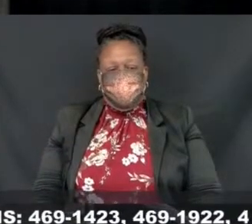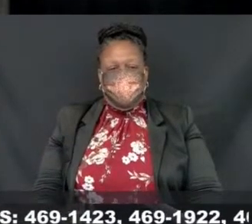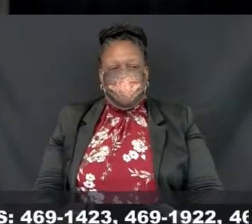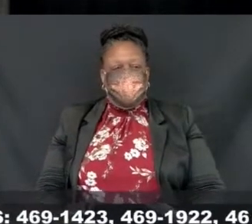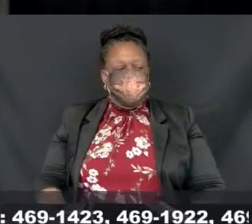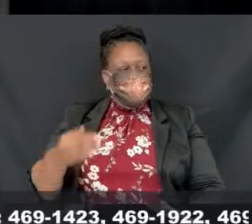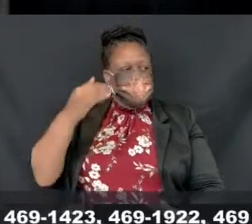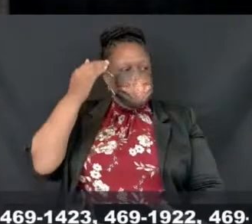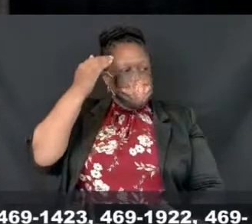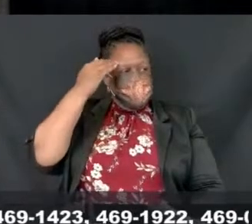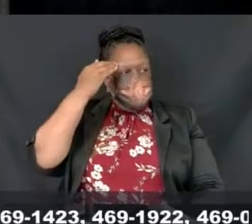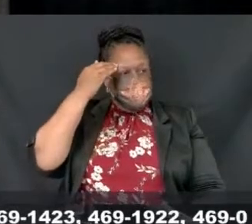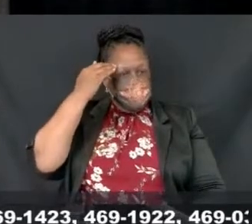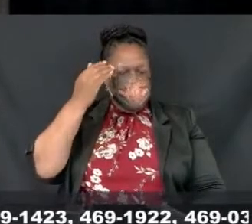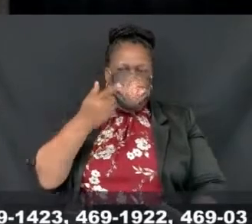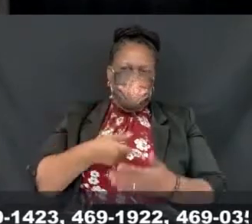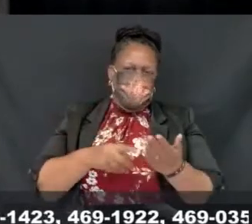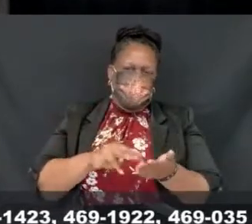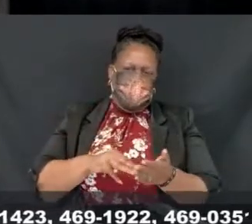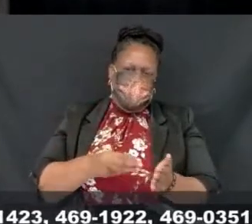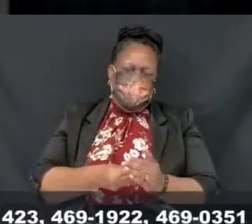means.